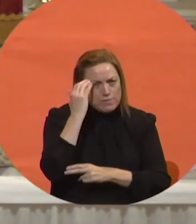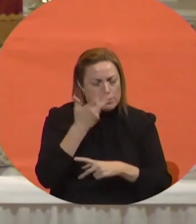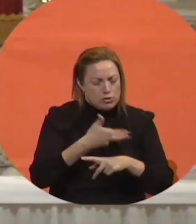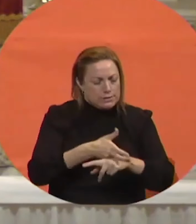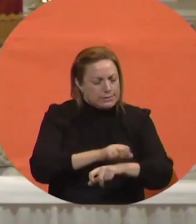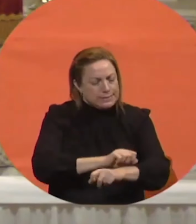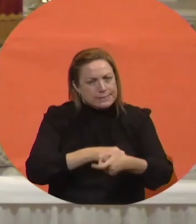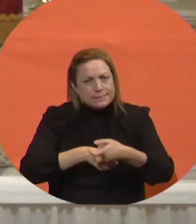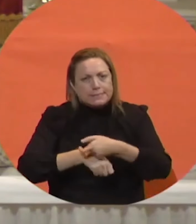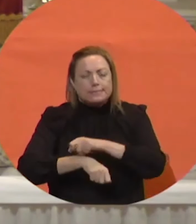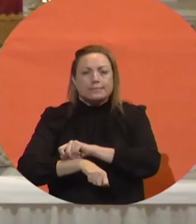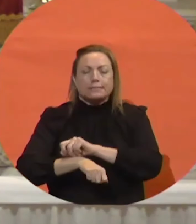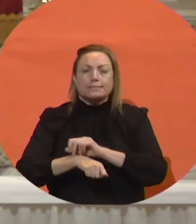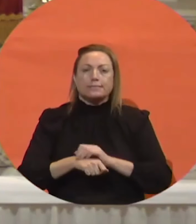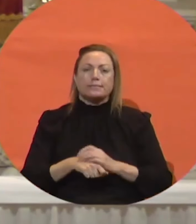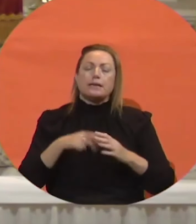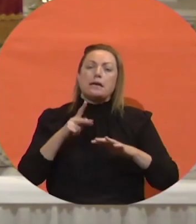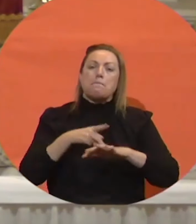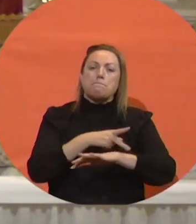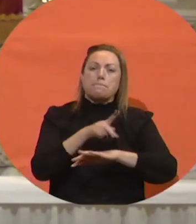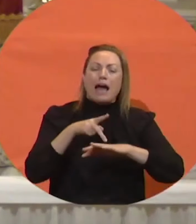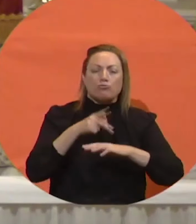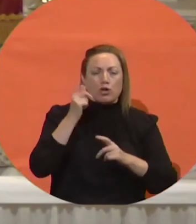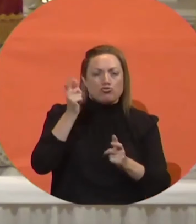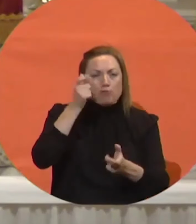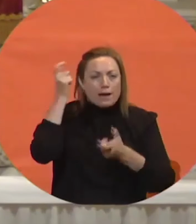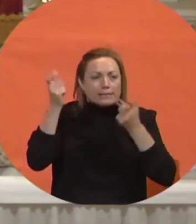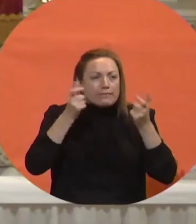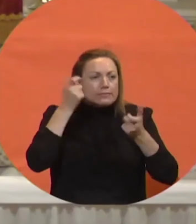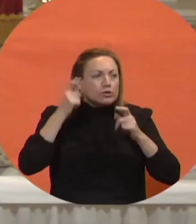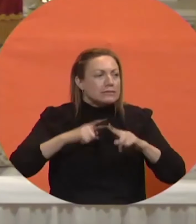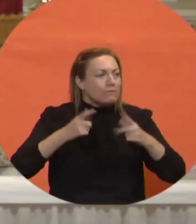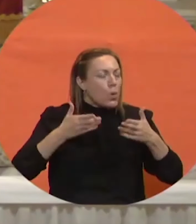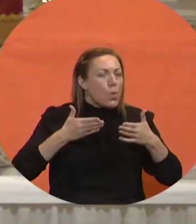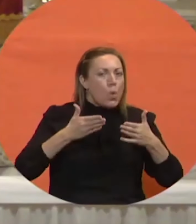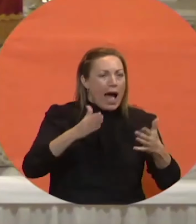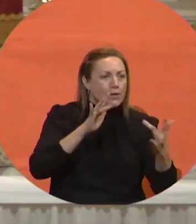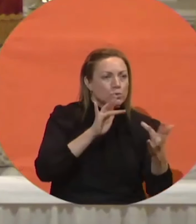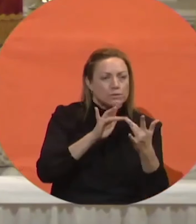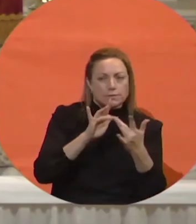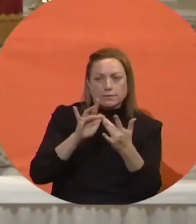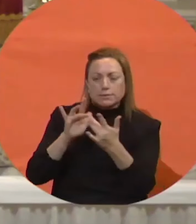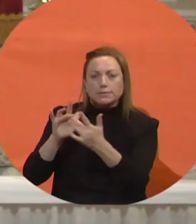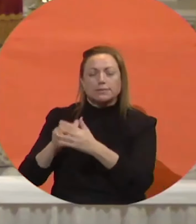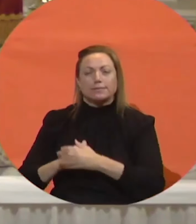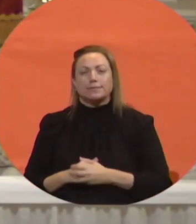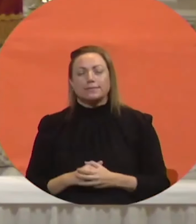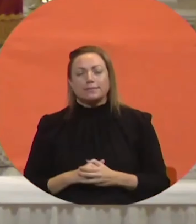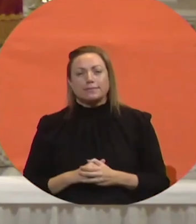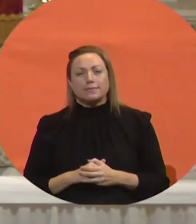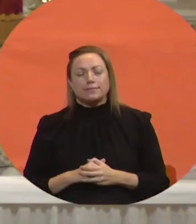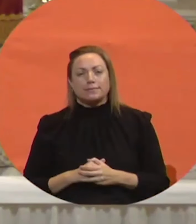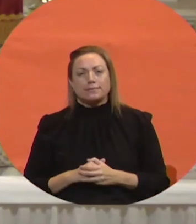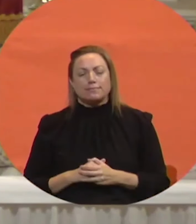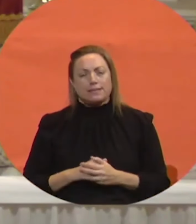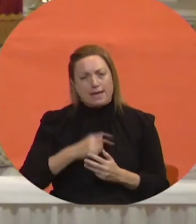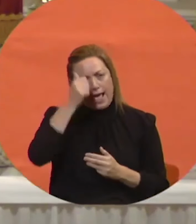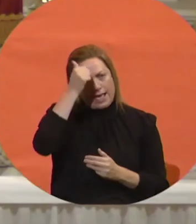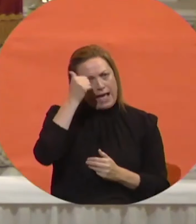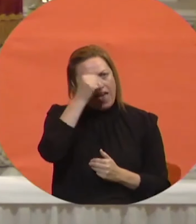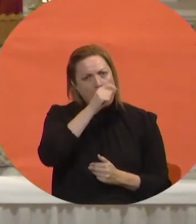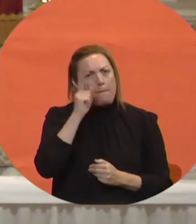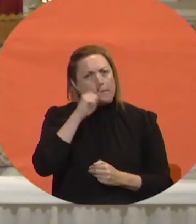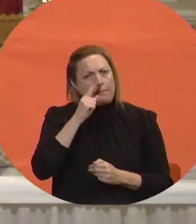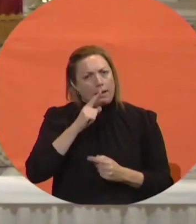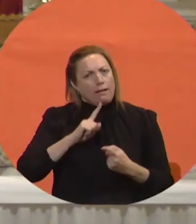creativity. Each time, the Catholic people have signalled their love and need for